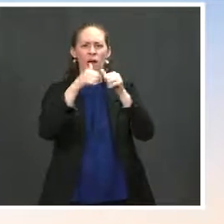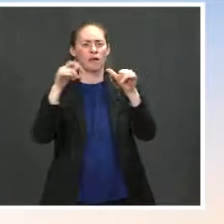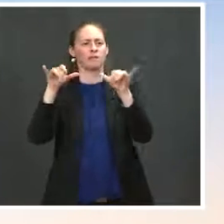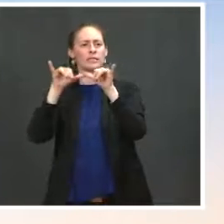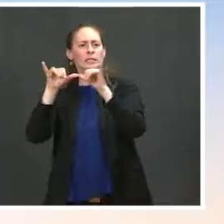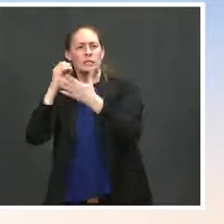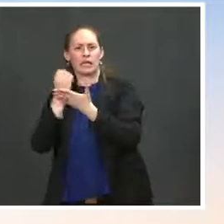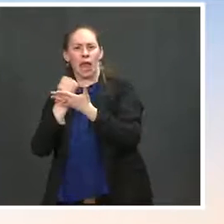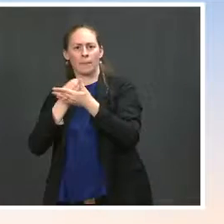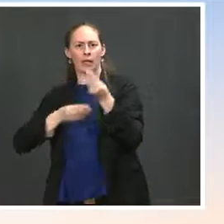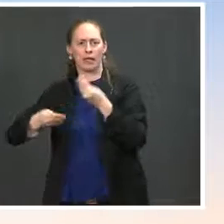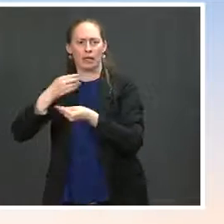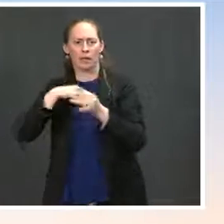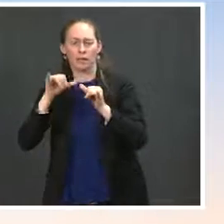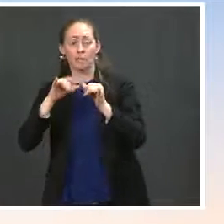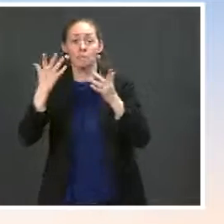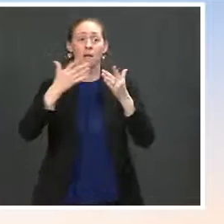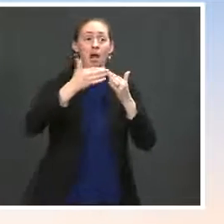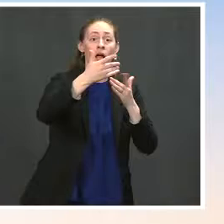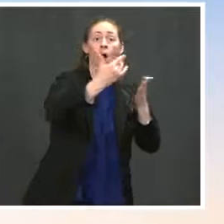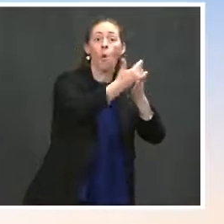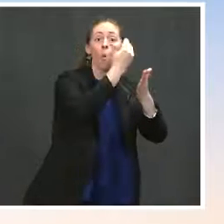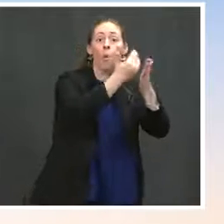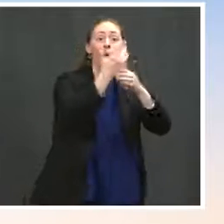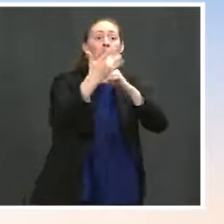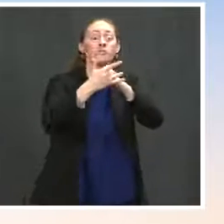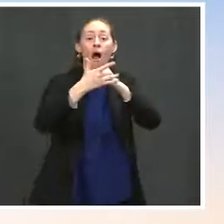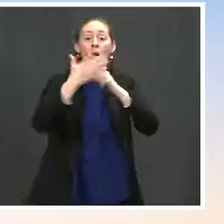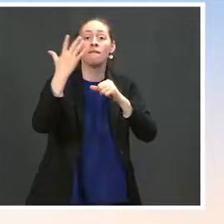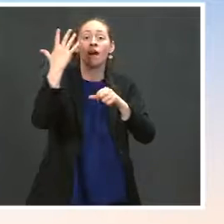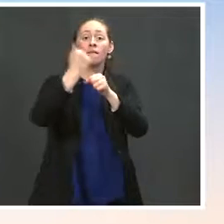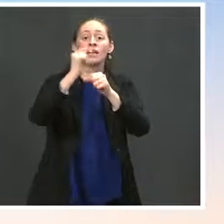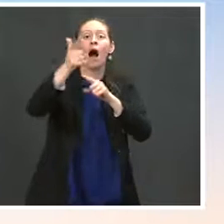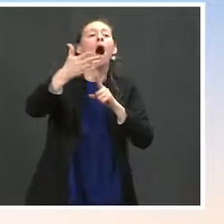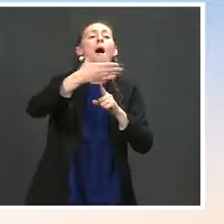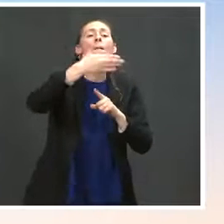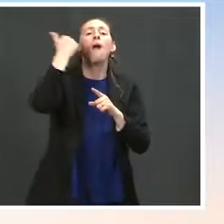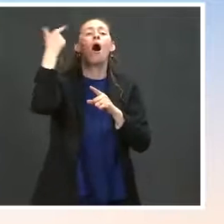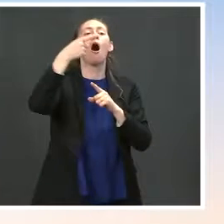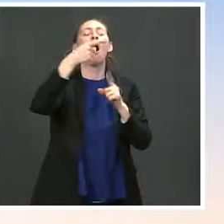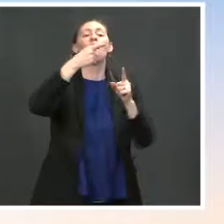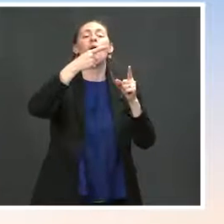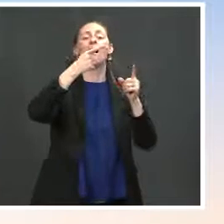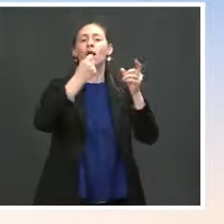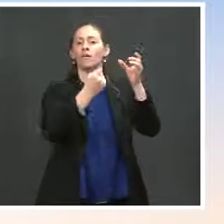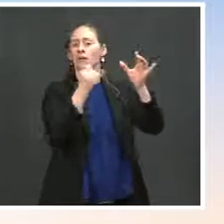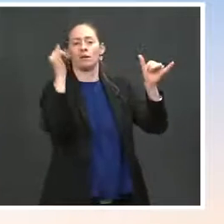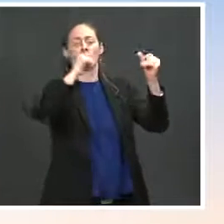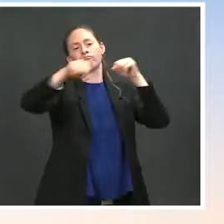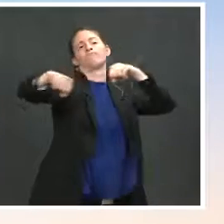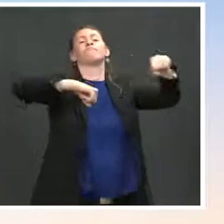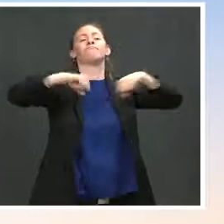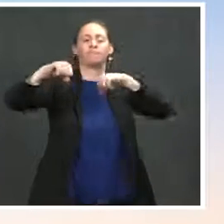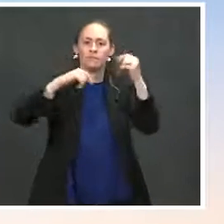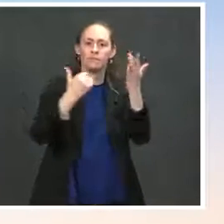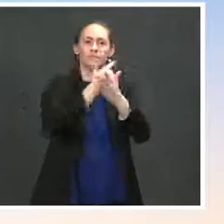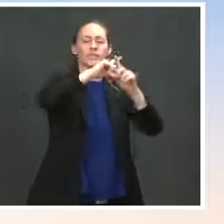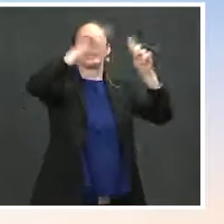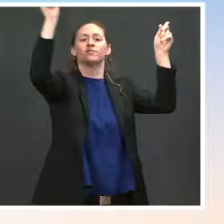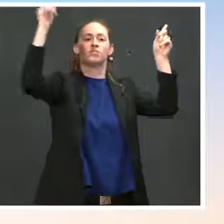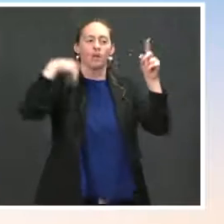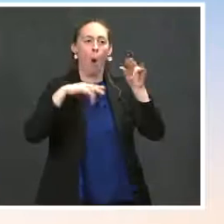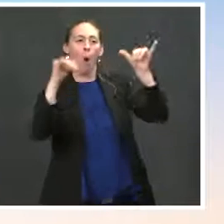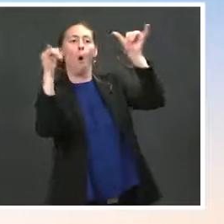technologies we have today. But 5 years from now, we may have a major breakthrough on batteries, on storage, on